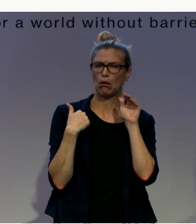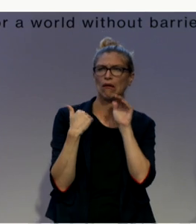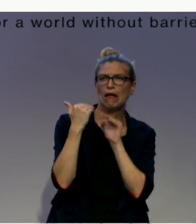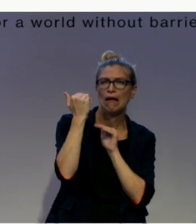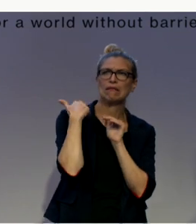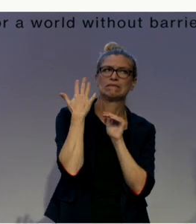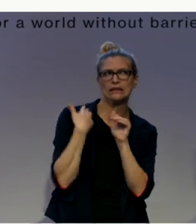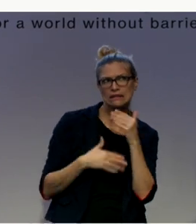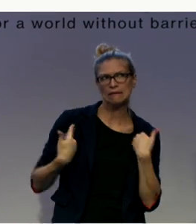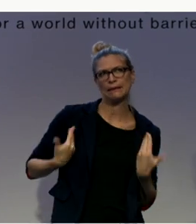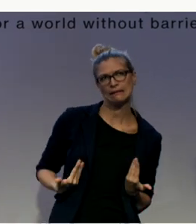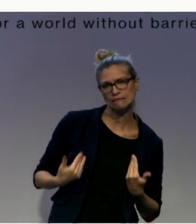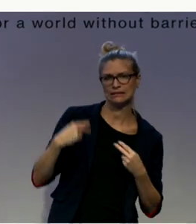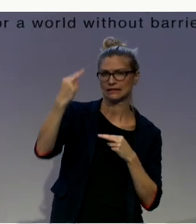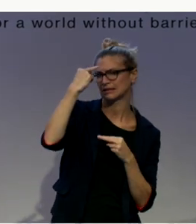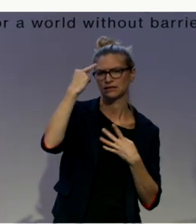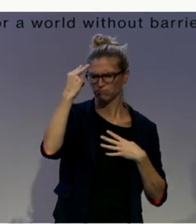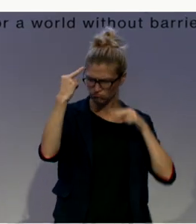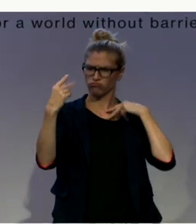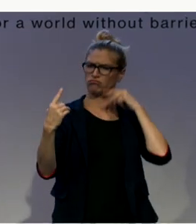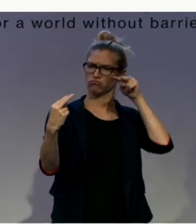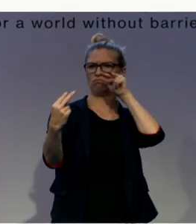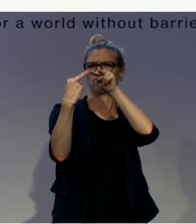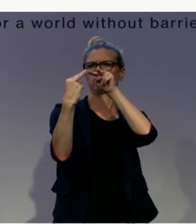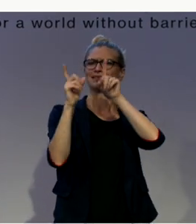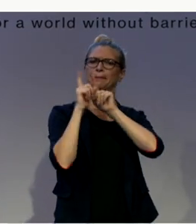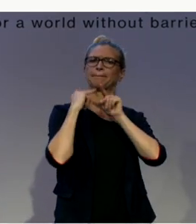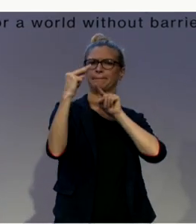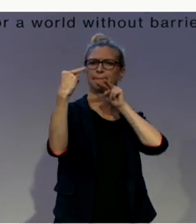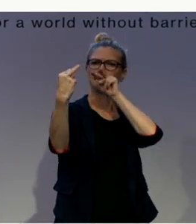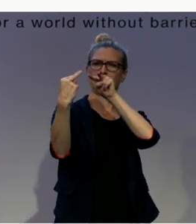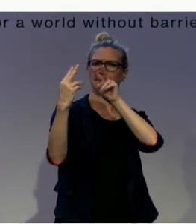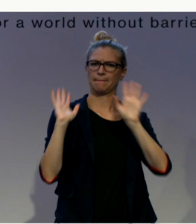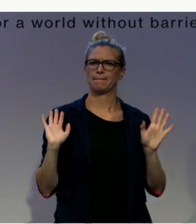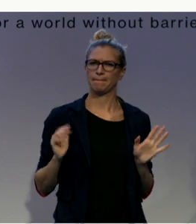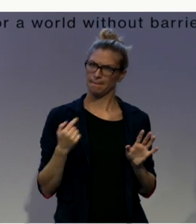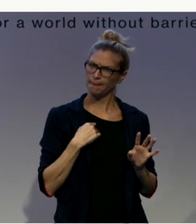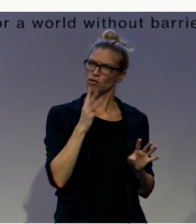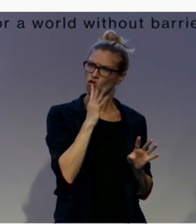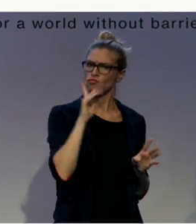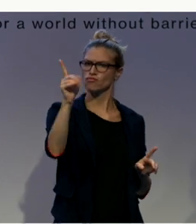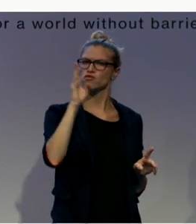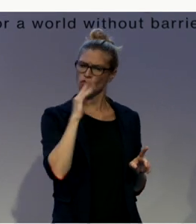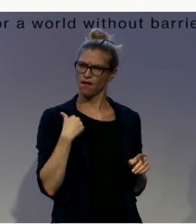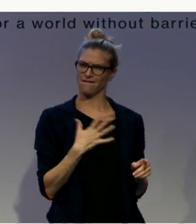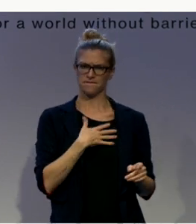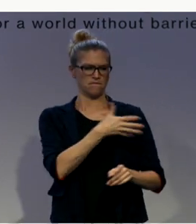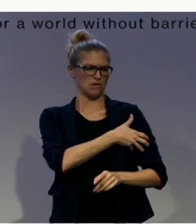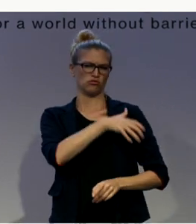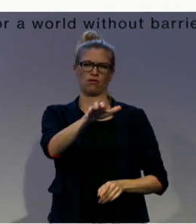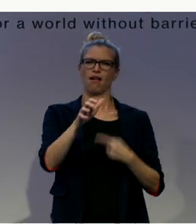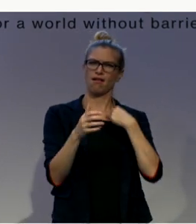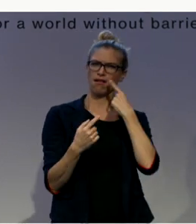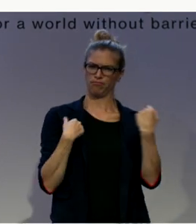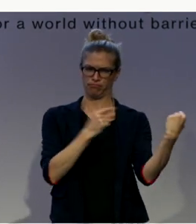Okay? I talk head to head. We should talk out of strength and out of confidence